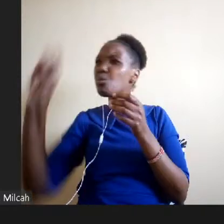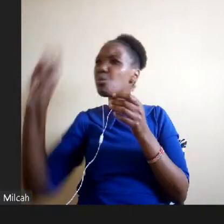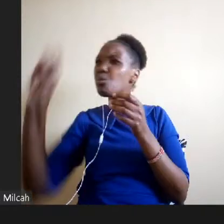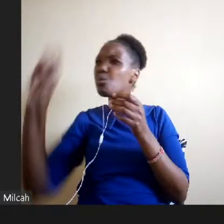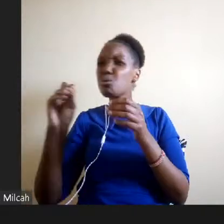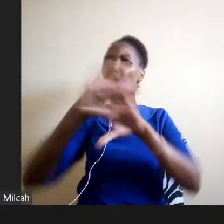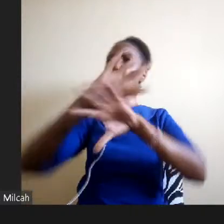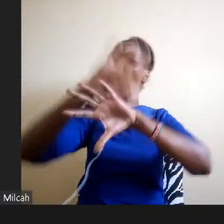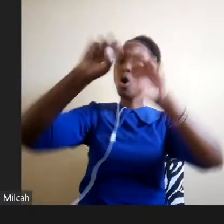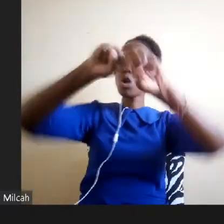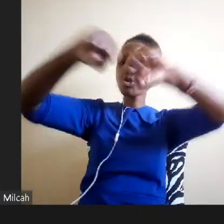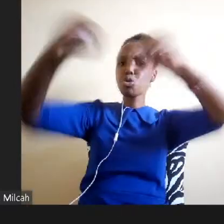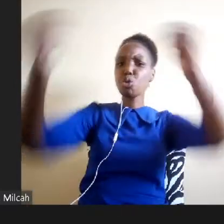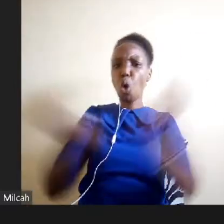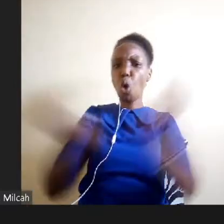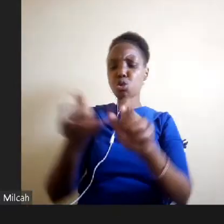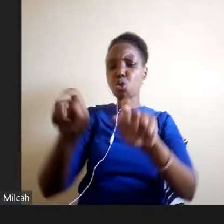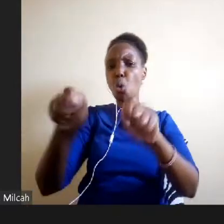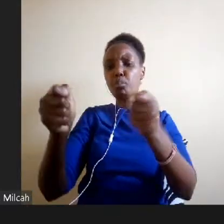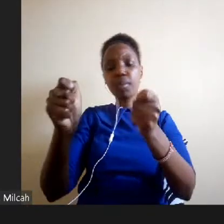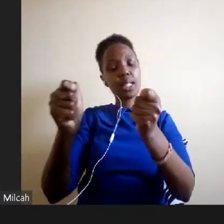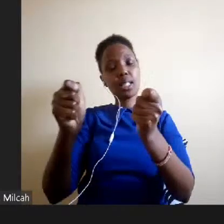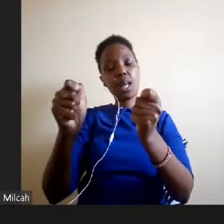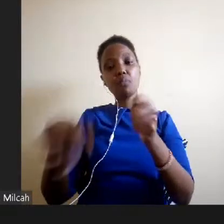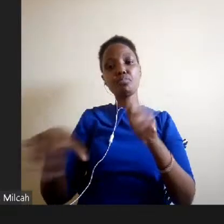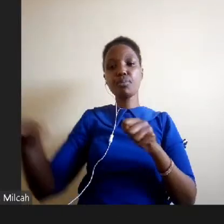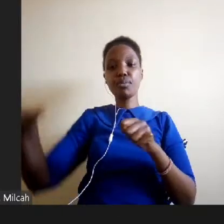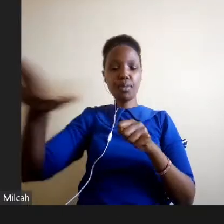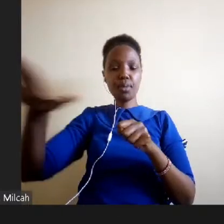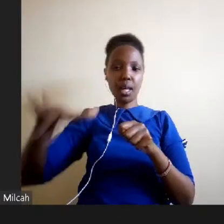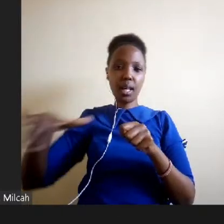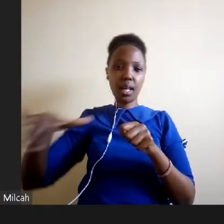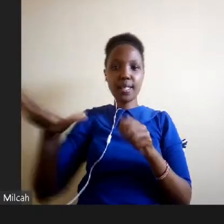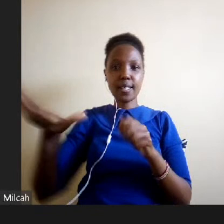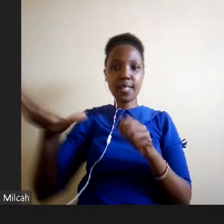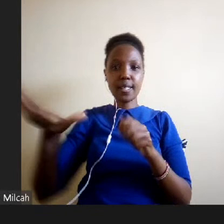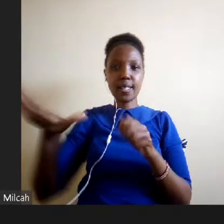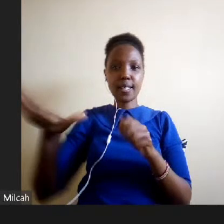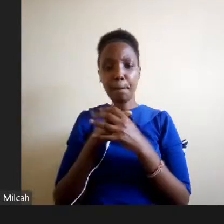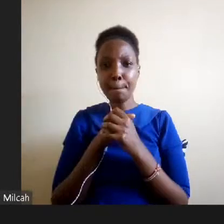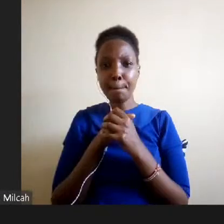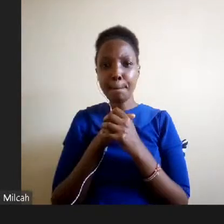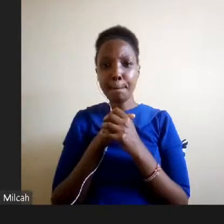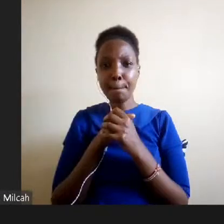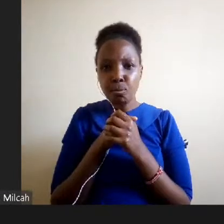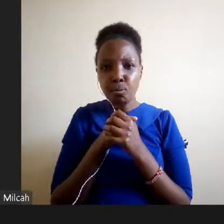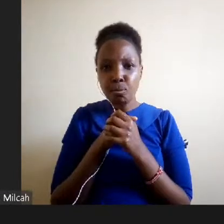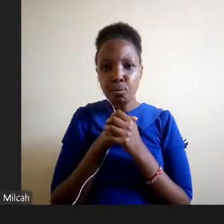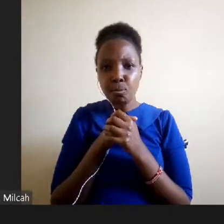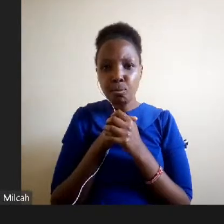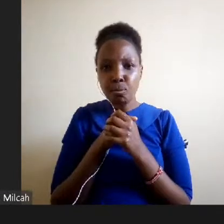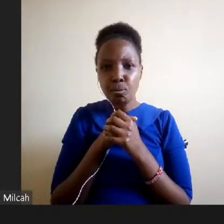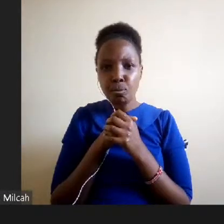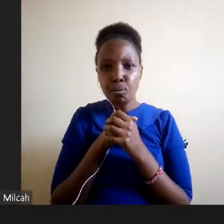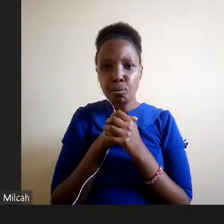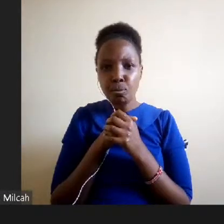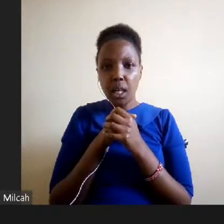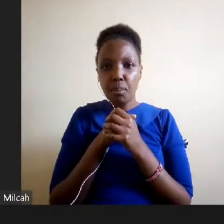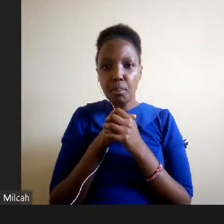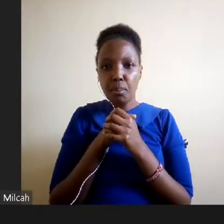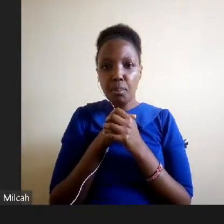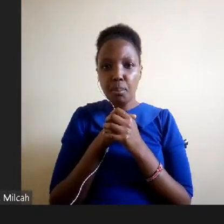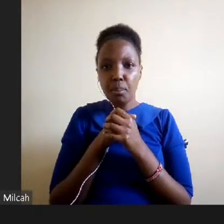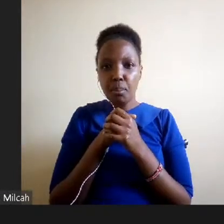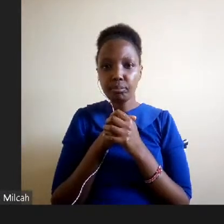looking backwards in terms of how they are presenting themselves on different kind of platforms. And then, of course, as we are doing